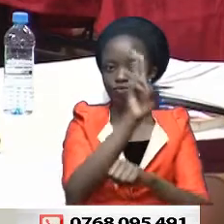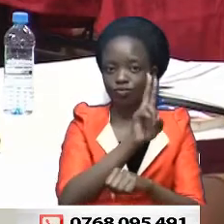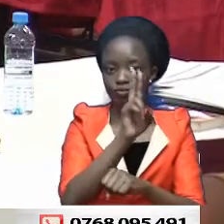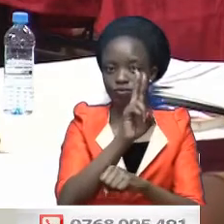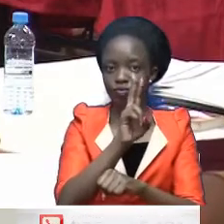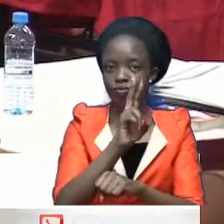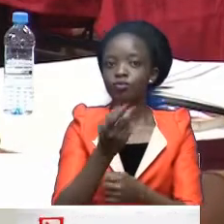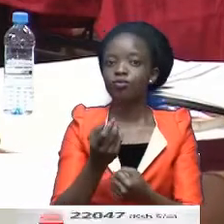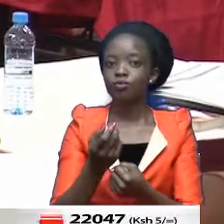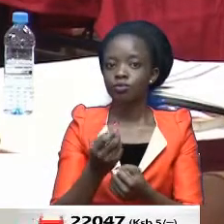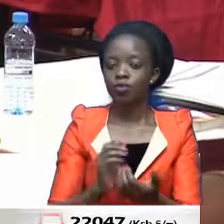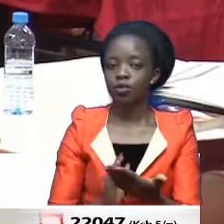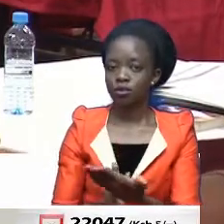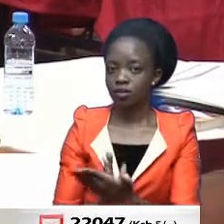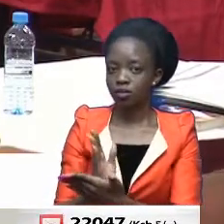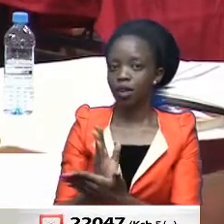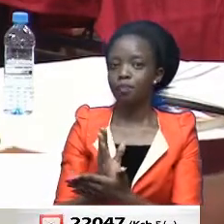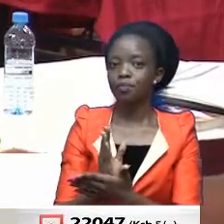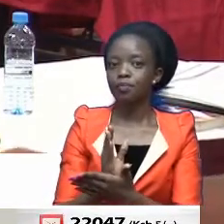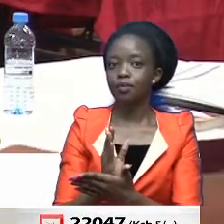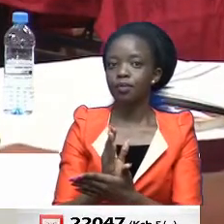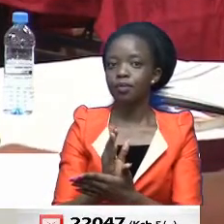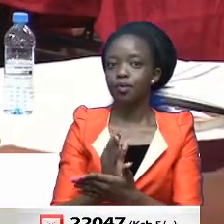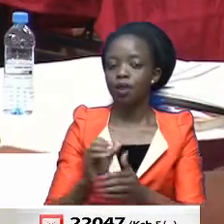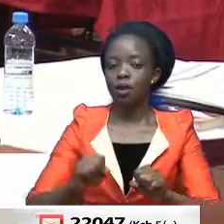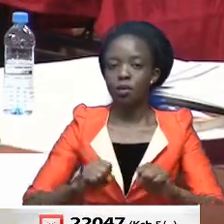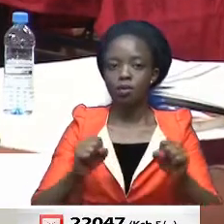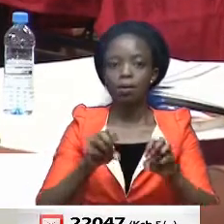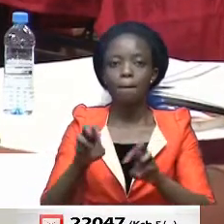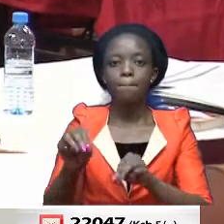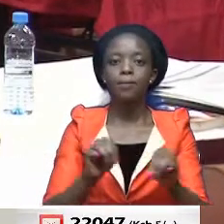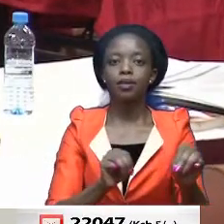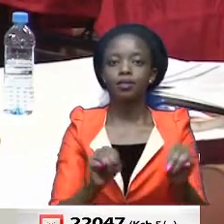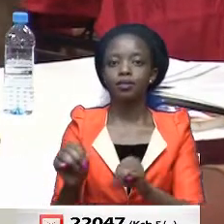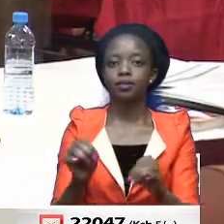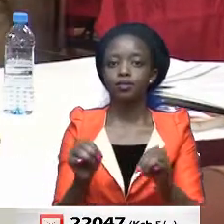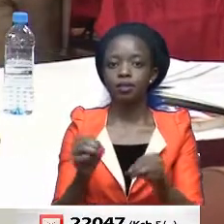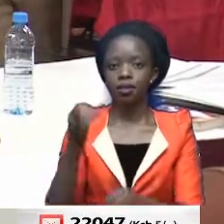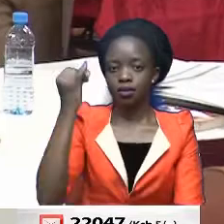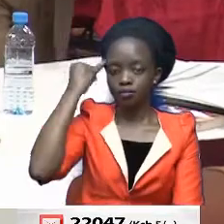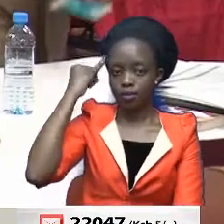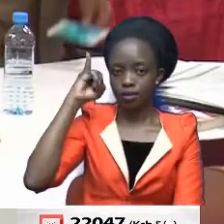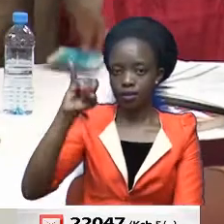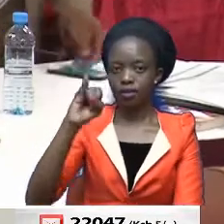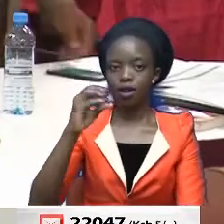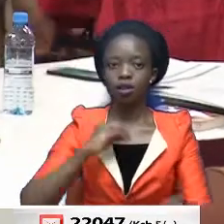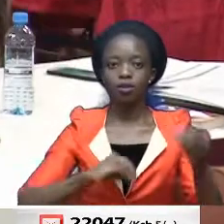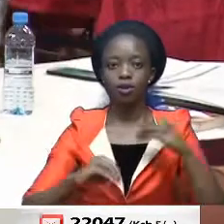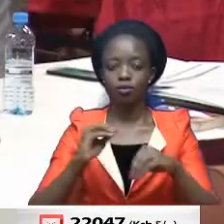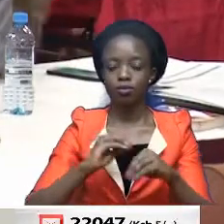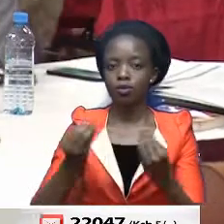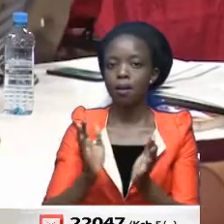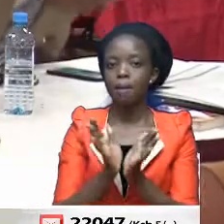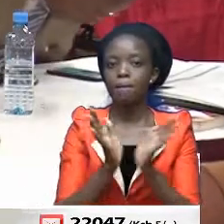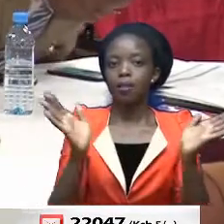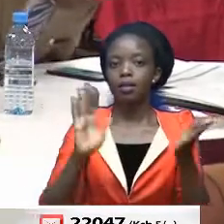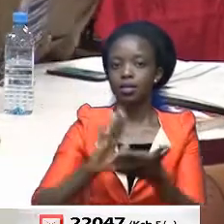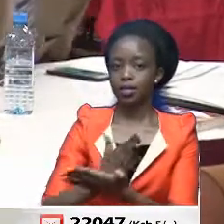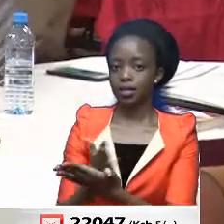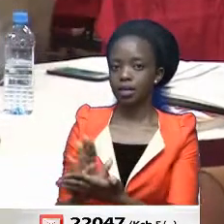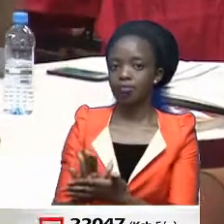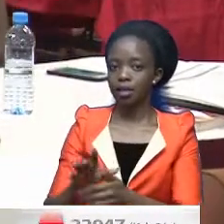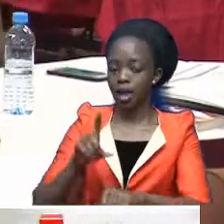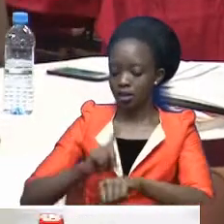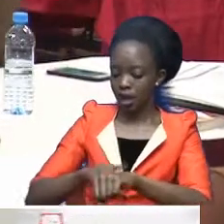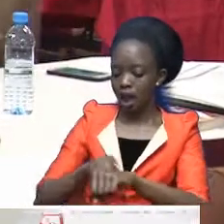singled out conflict of interest as a big problem in terms of managing integrity and anti-corruption in public sector. And it is at that point